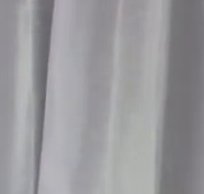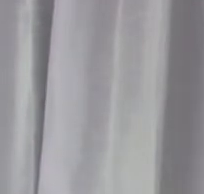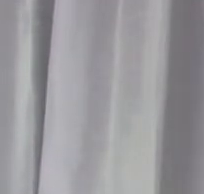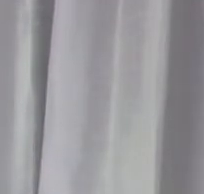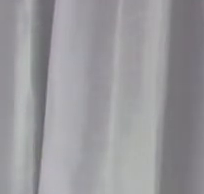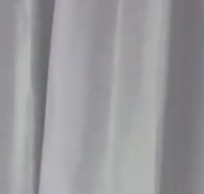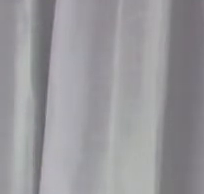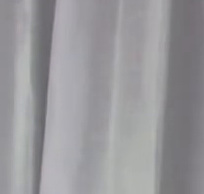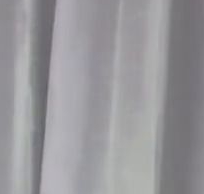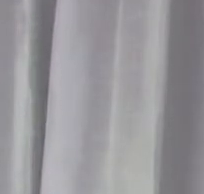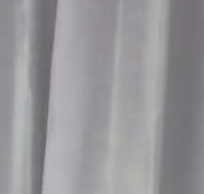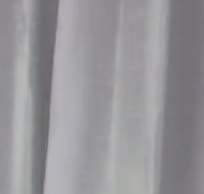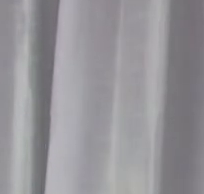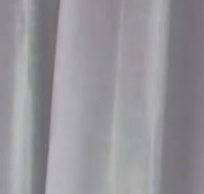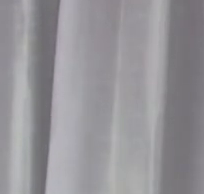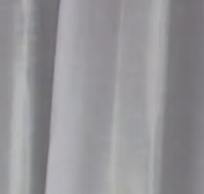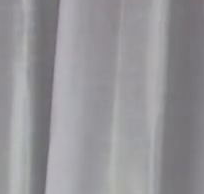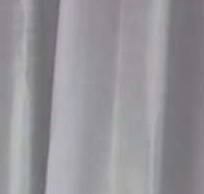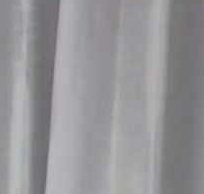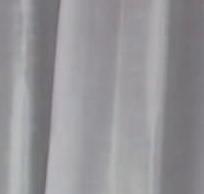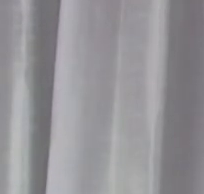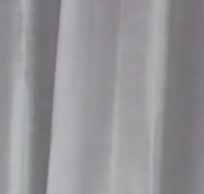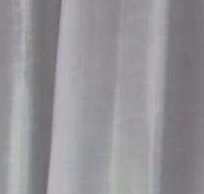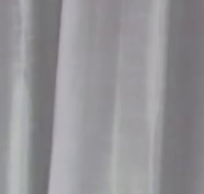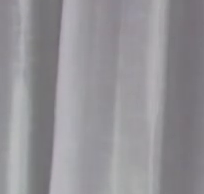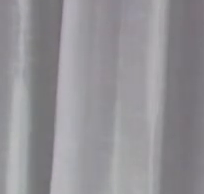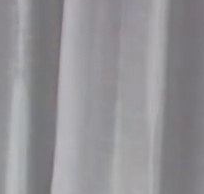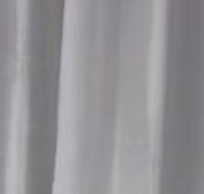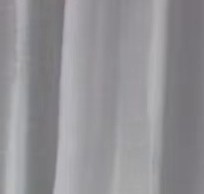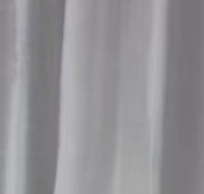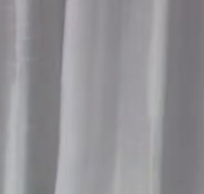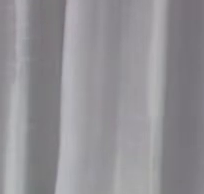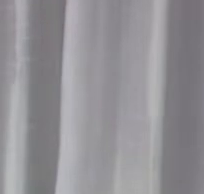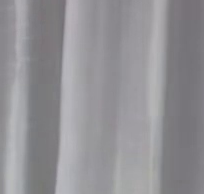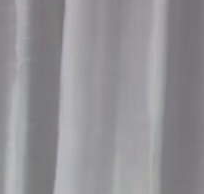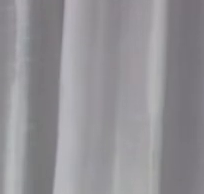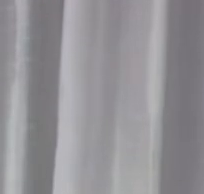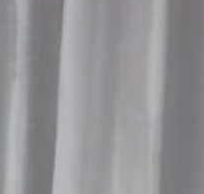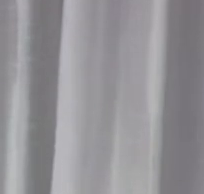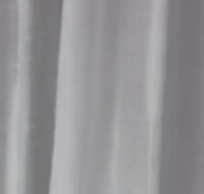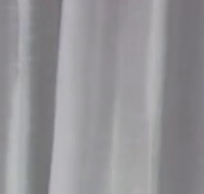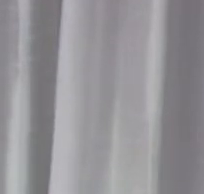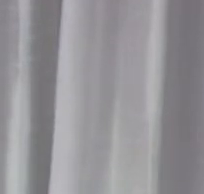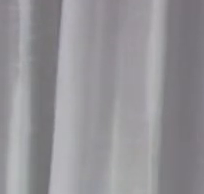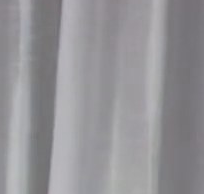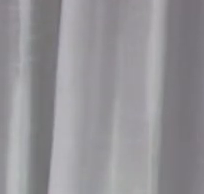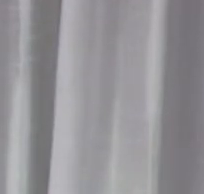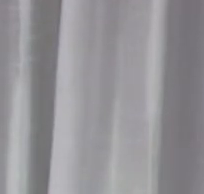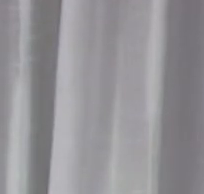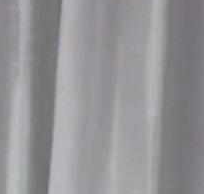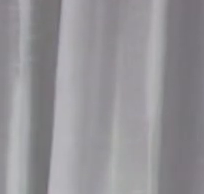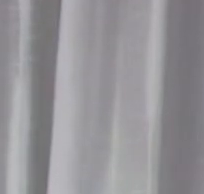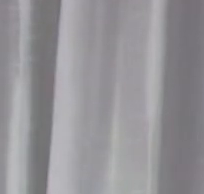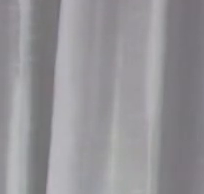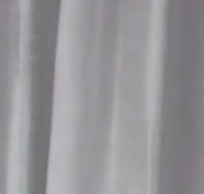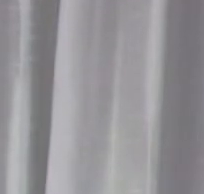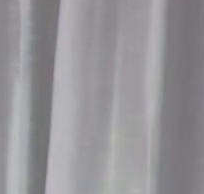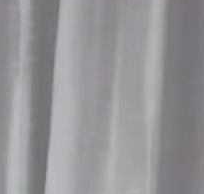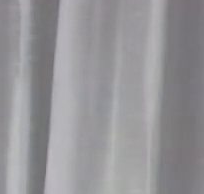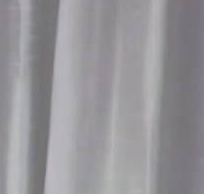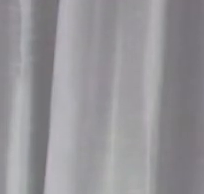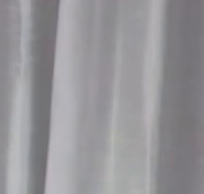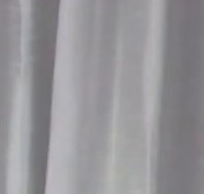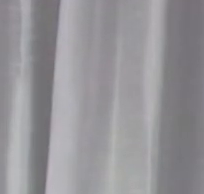Isaiah 53, verse 5. And if we look at 1 Peter 2:24, with his